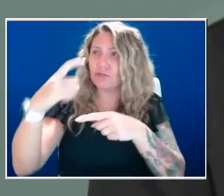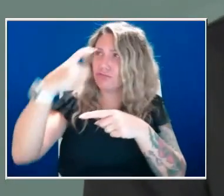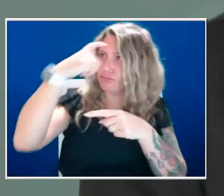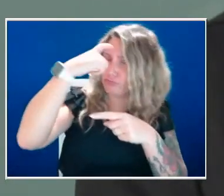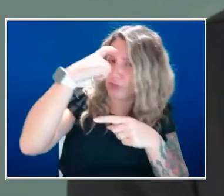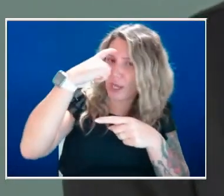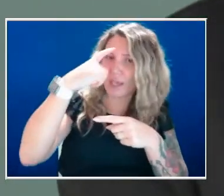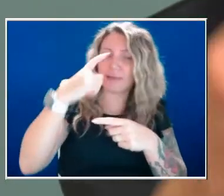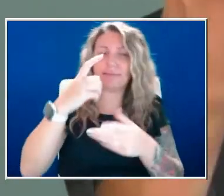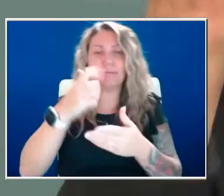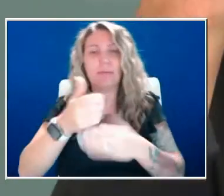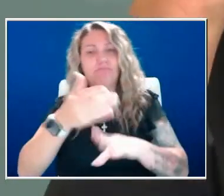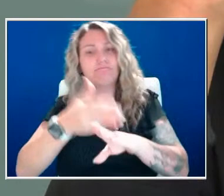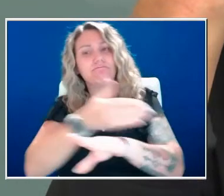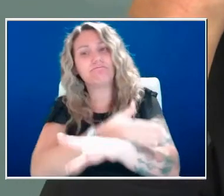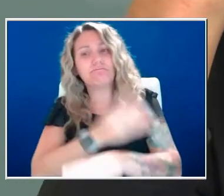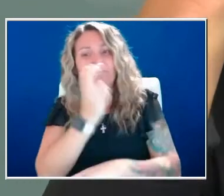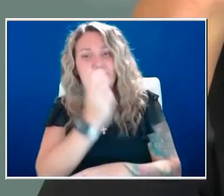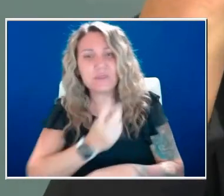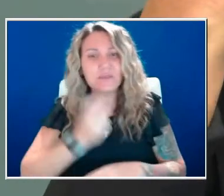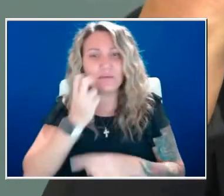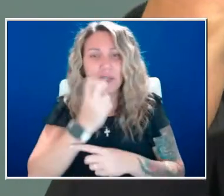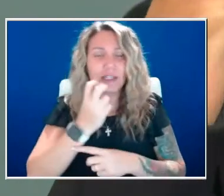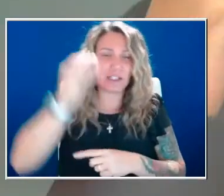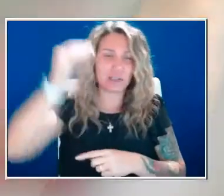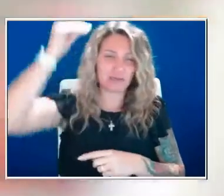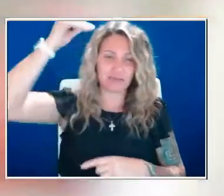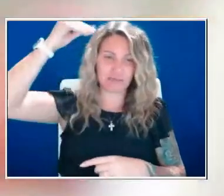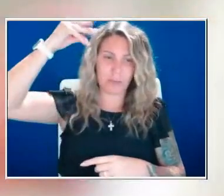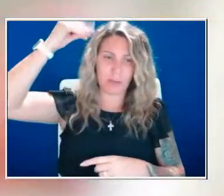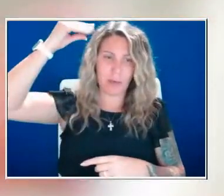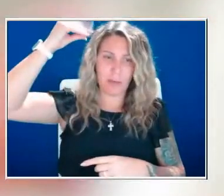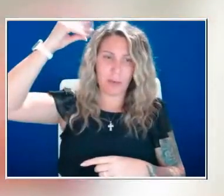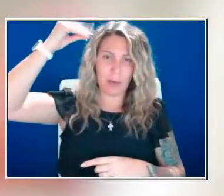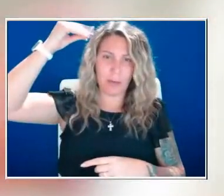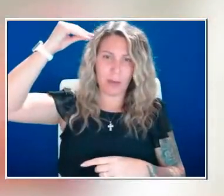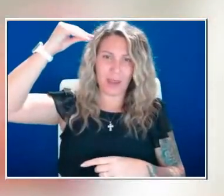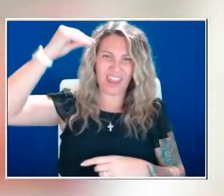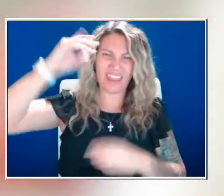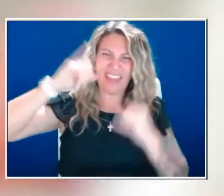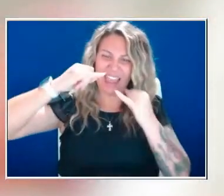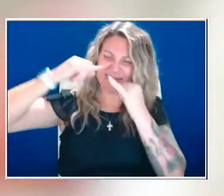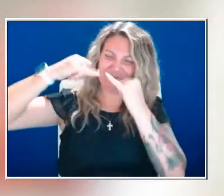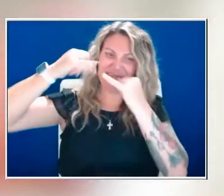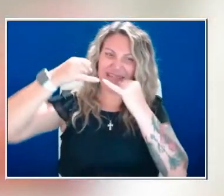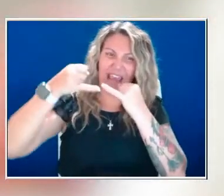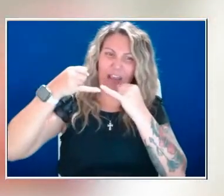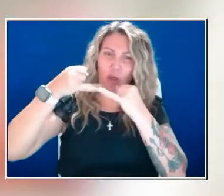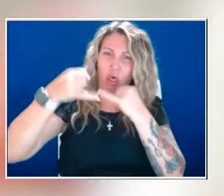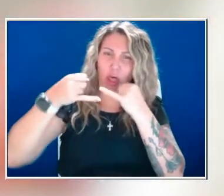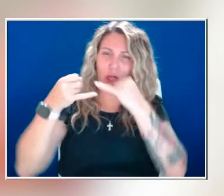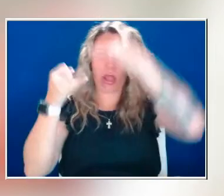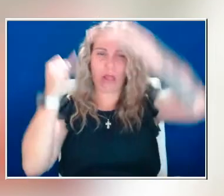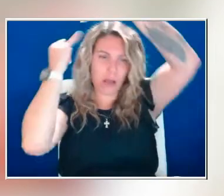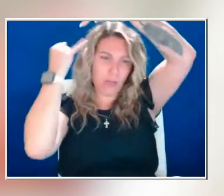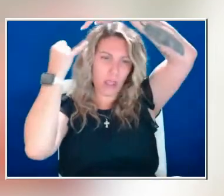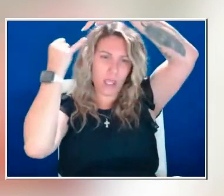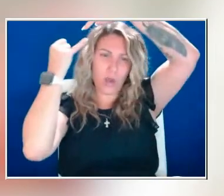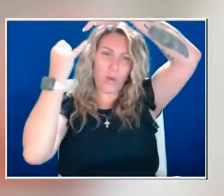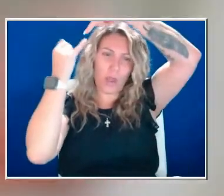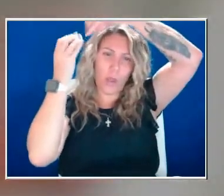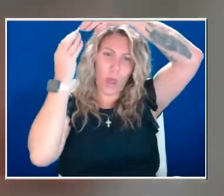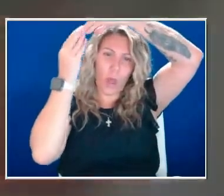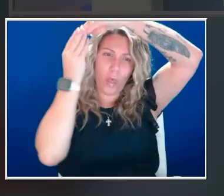for giving that little radiation treatment to your little tangle so we can get that thing to shrivel up and go away.